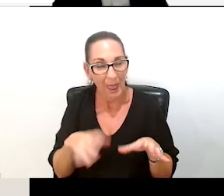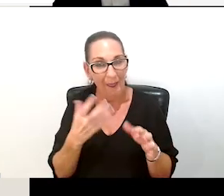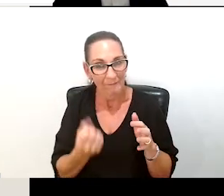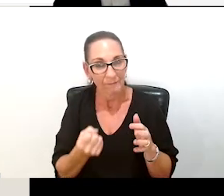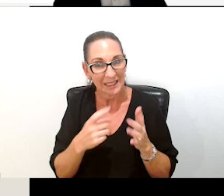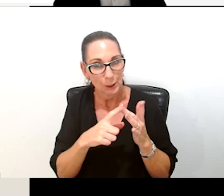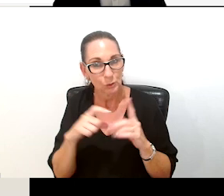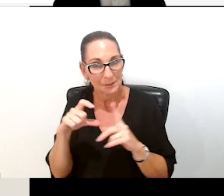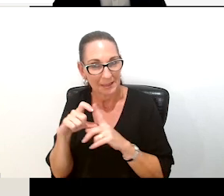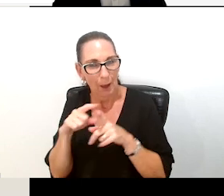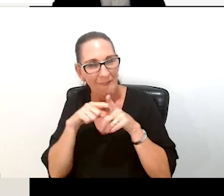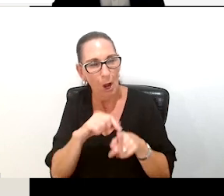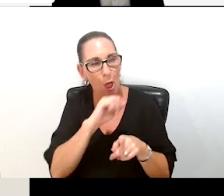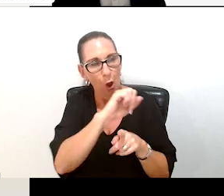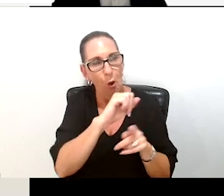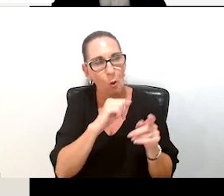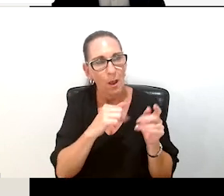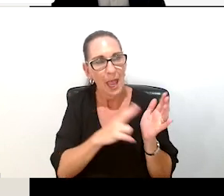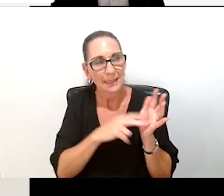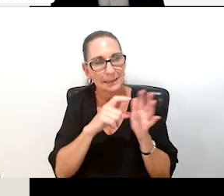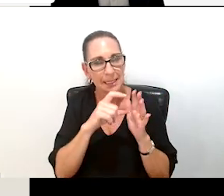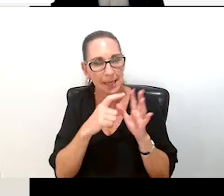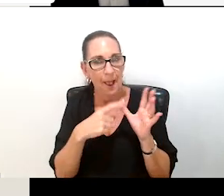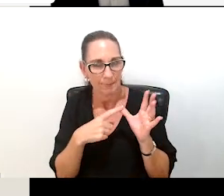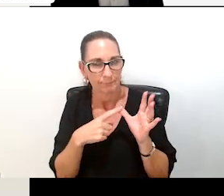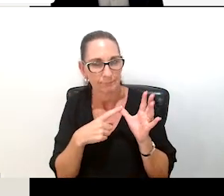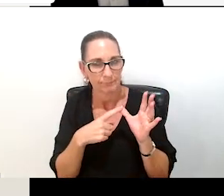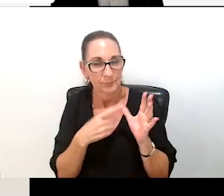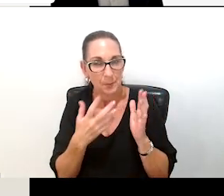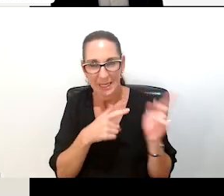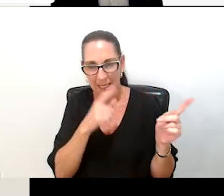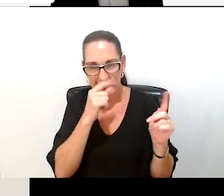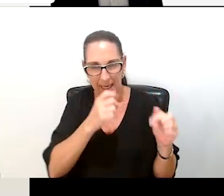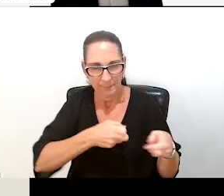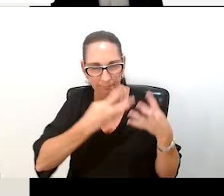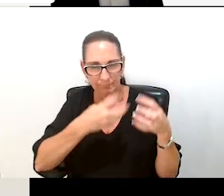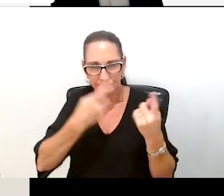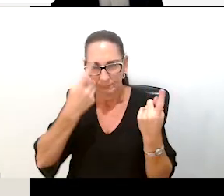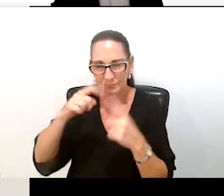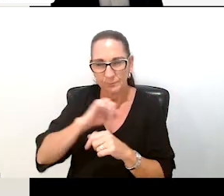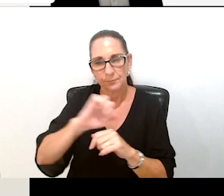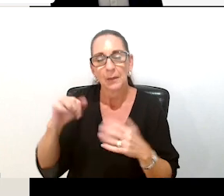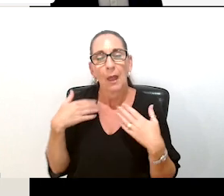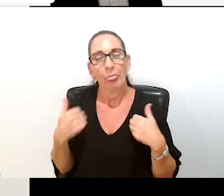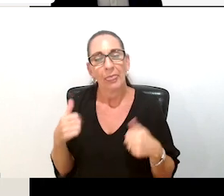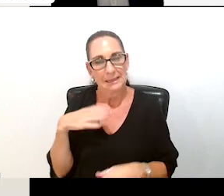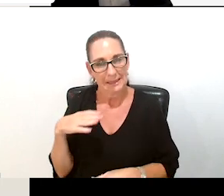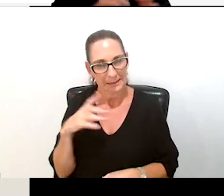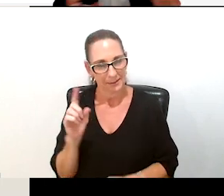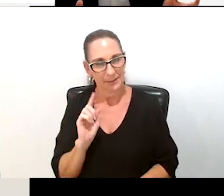the National Disability Data Asset, and to determine accurately their health needs. What are the